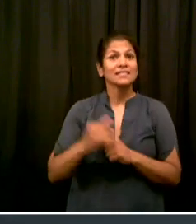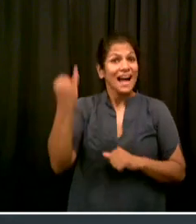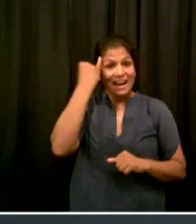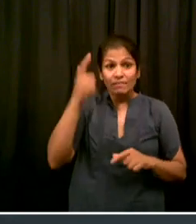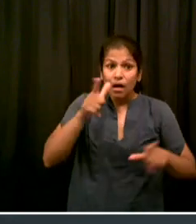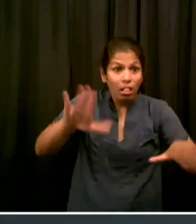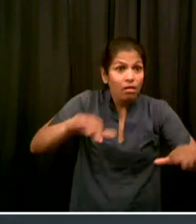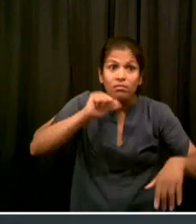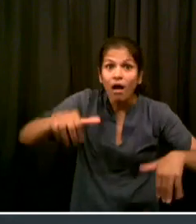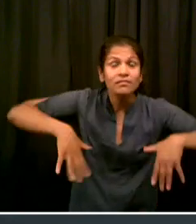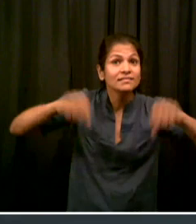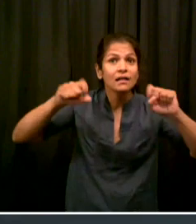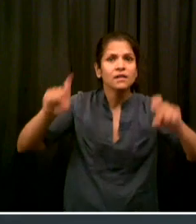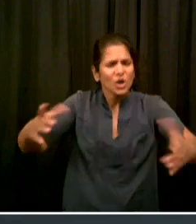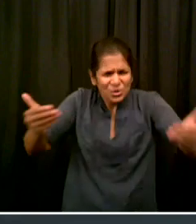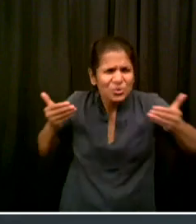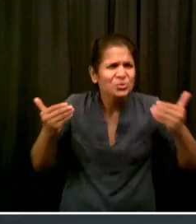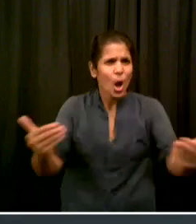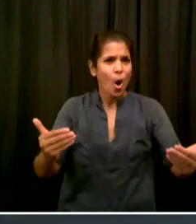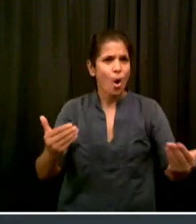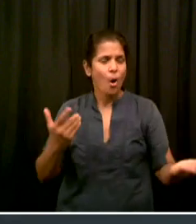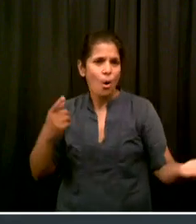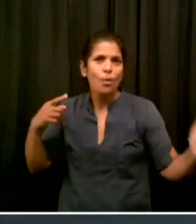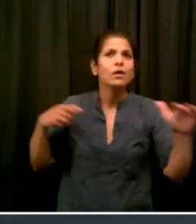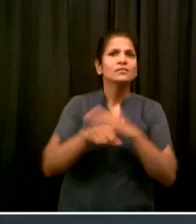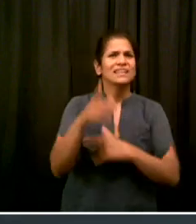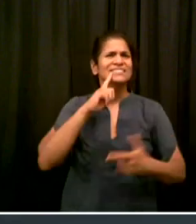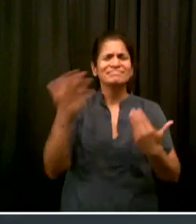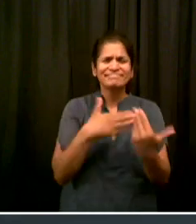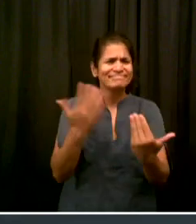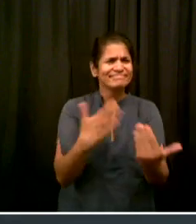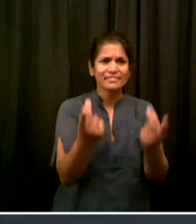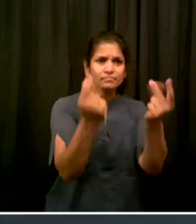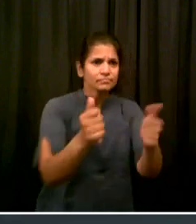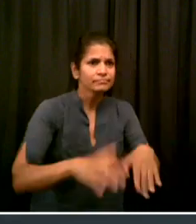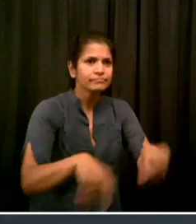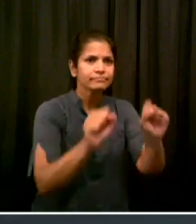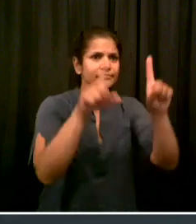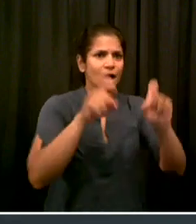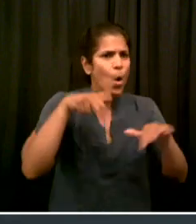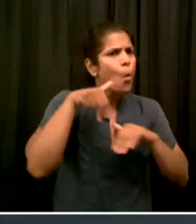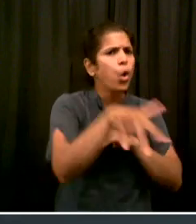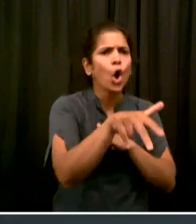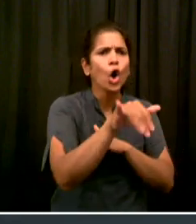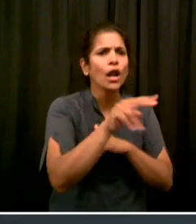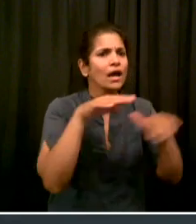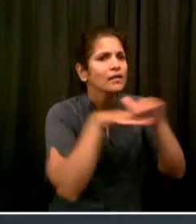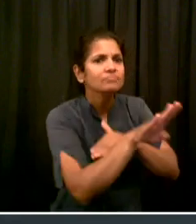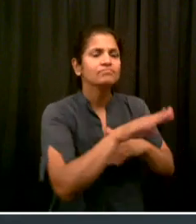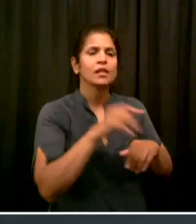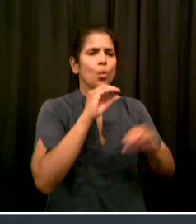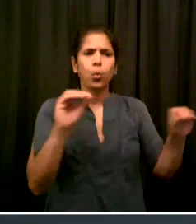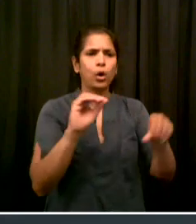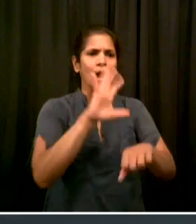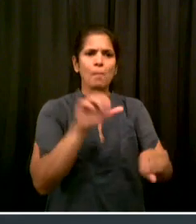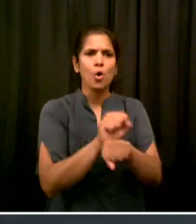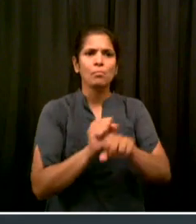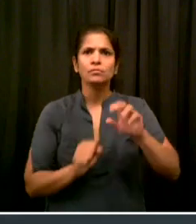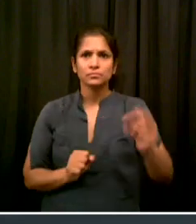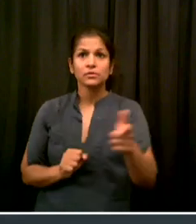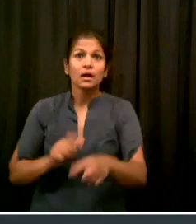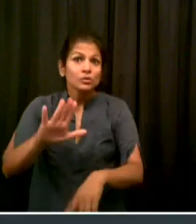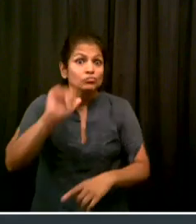quick. Get Tested Tuesday is the day to do it. On this Tuesday, tomorrow, August 25th, there's a